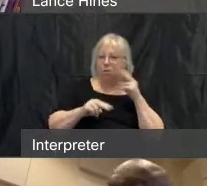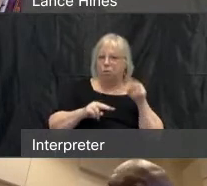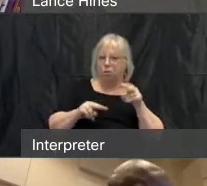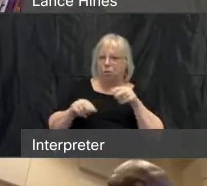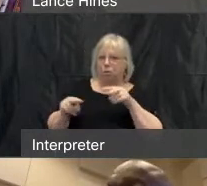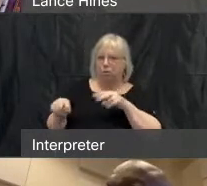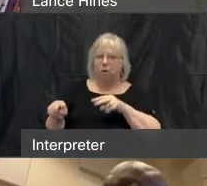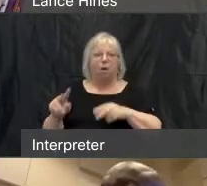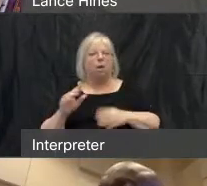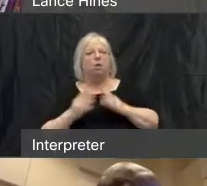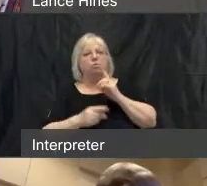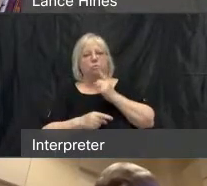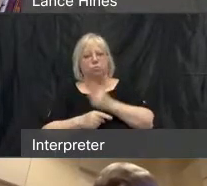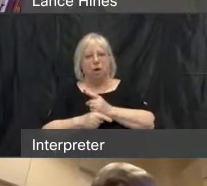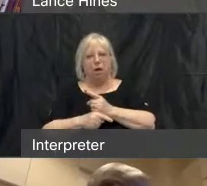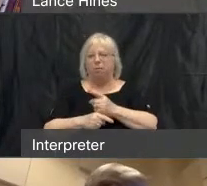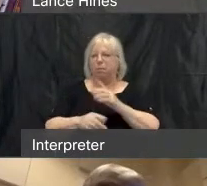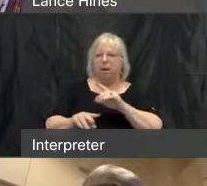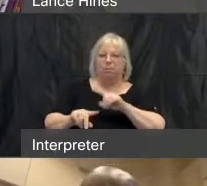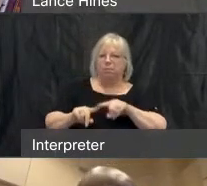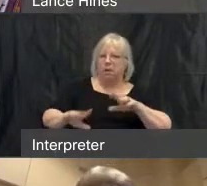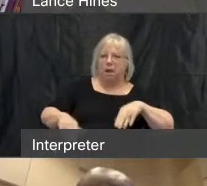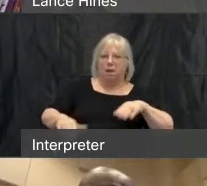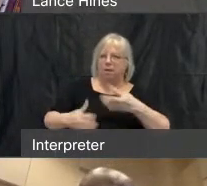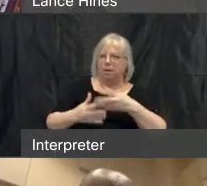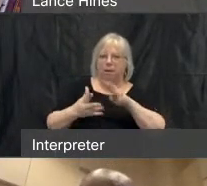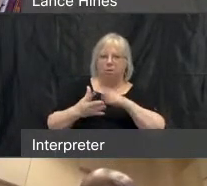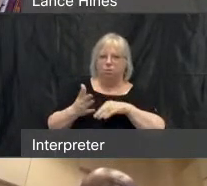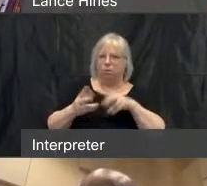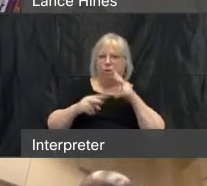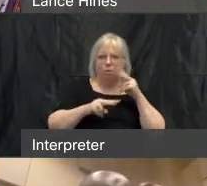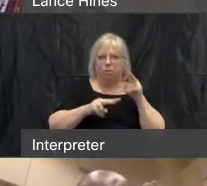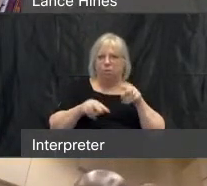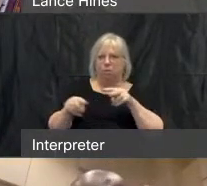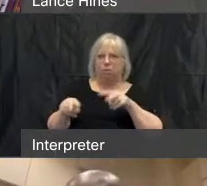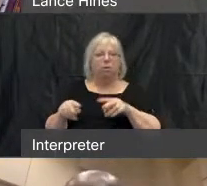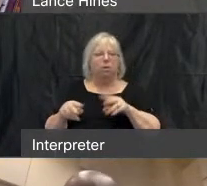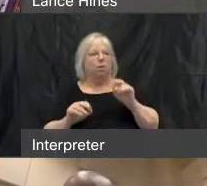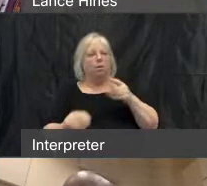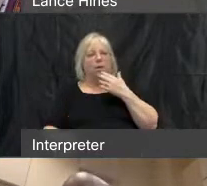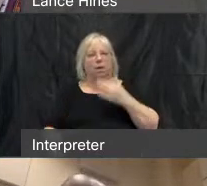The neighborhoods. Those are not scheduled yet. Thanks.